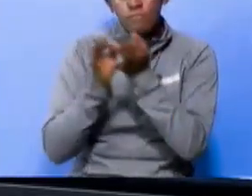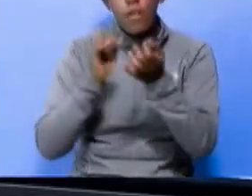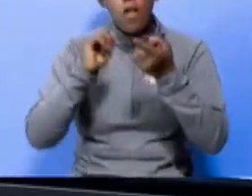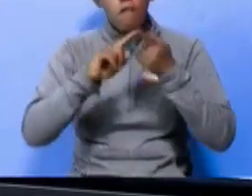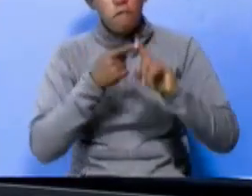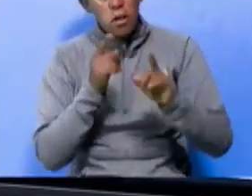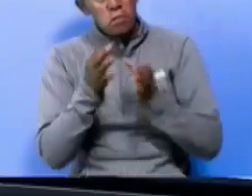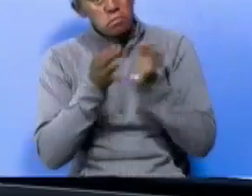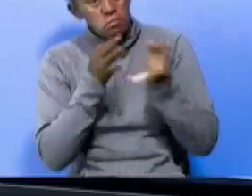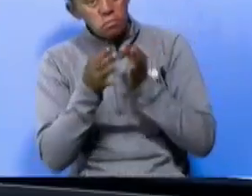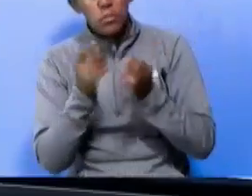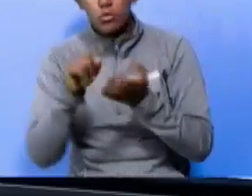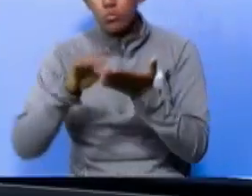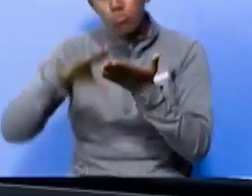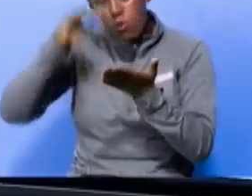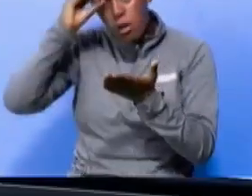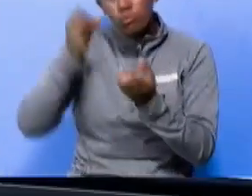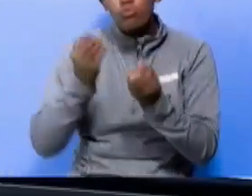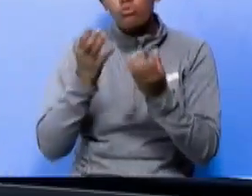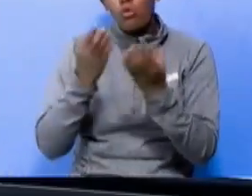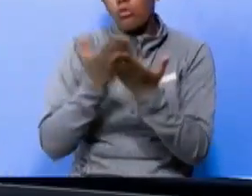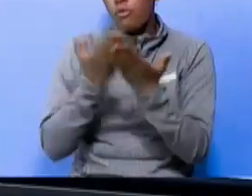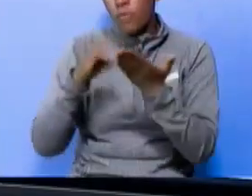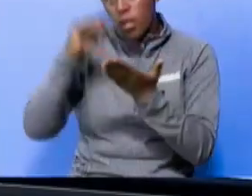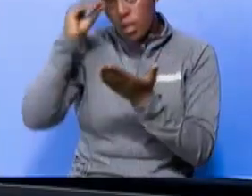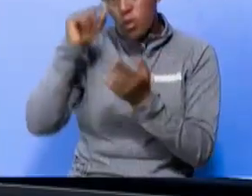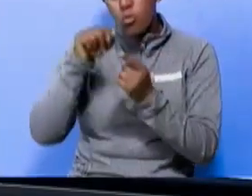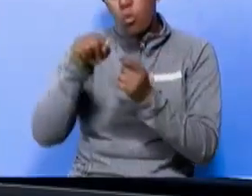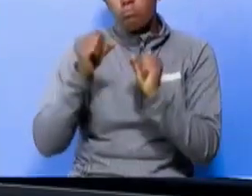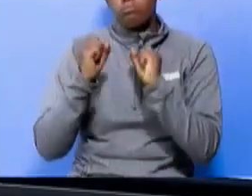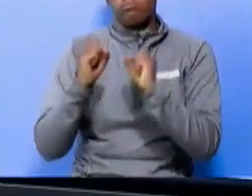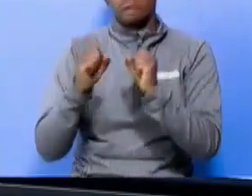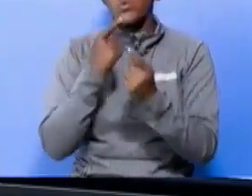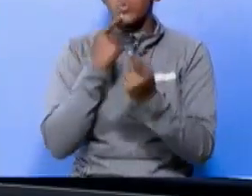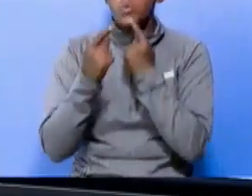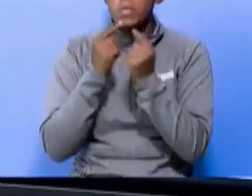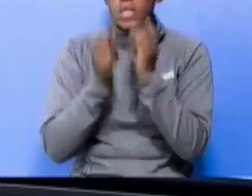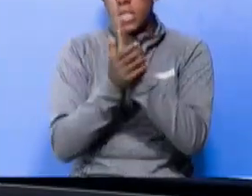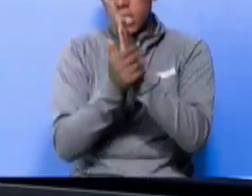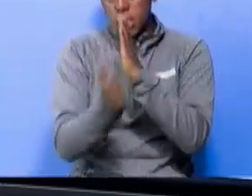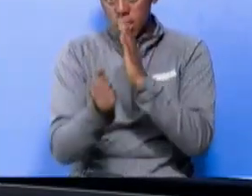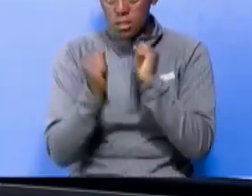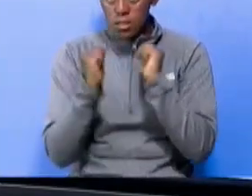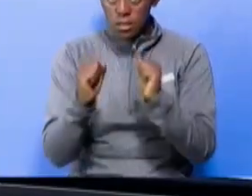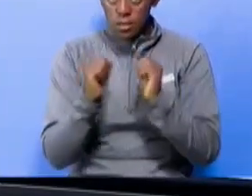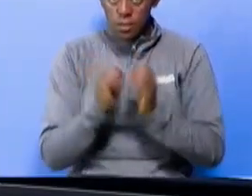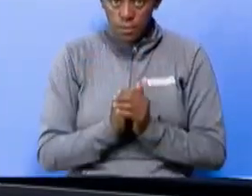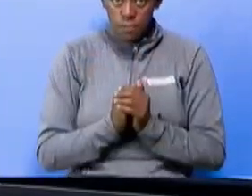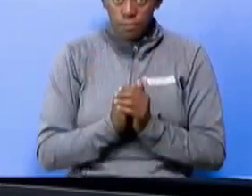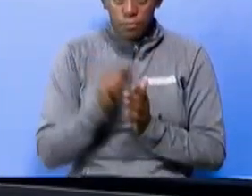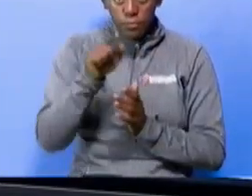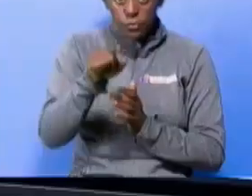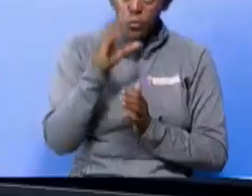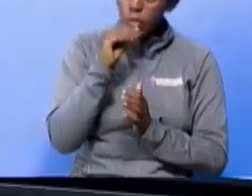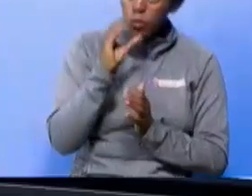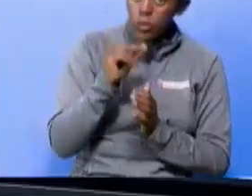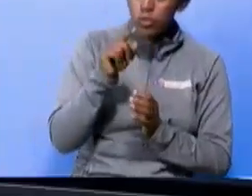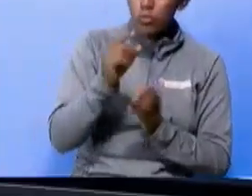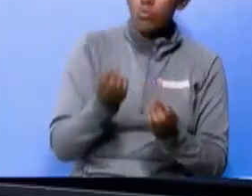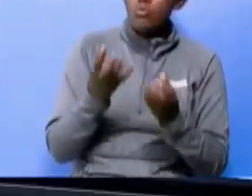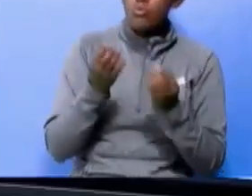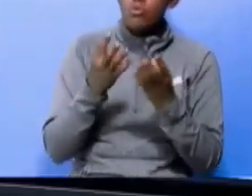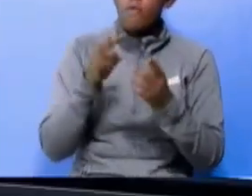friends. You learn a lot of things. You are able to develop your speaking skill. While you are speaking, you learn a lot